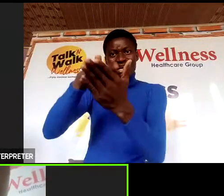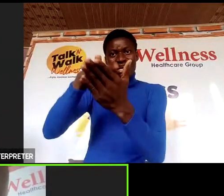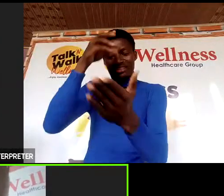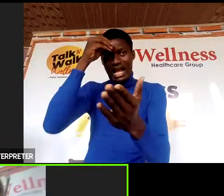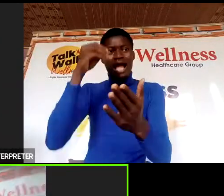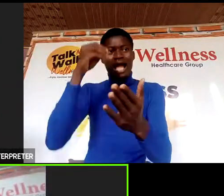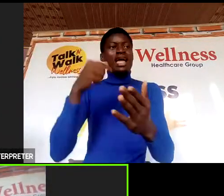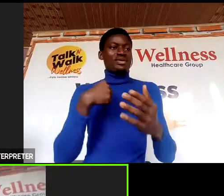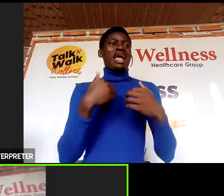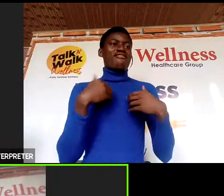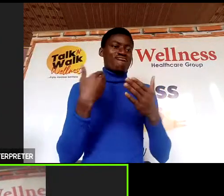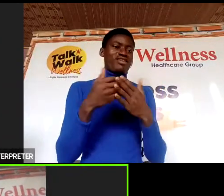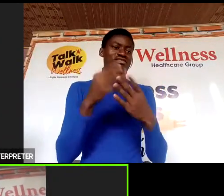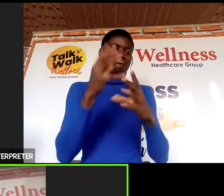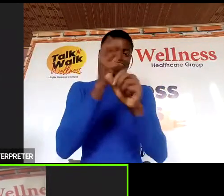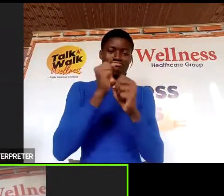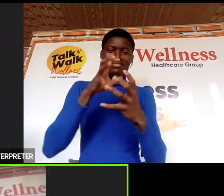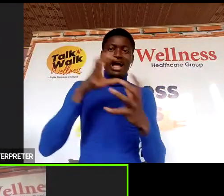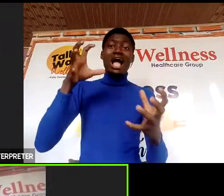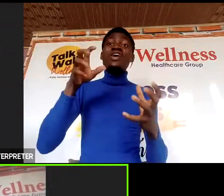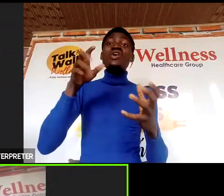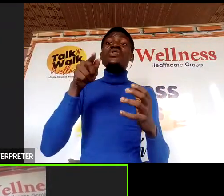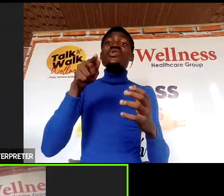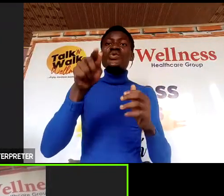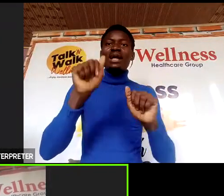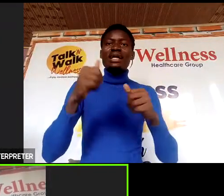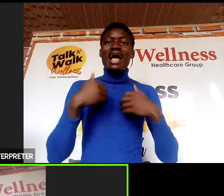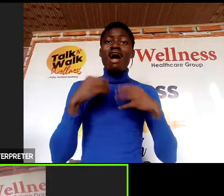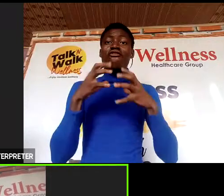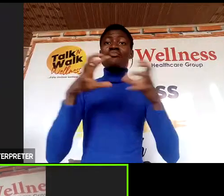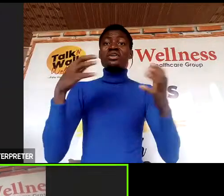poor. You can have so much and you're still poor.